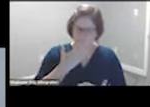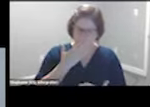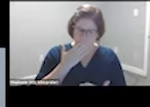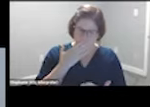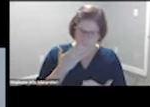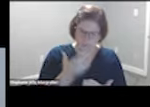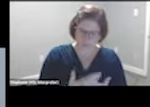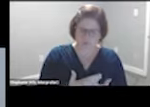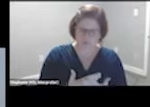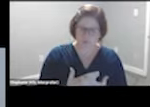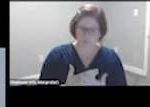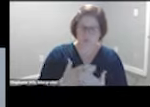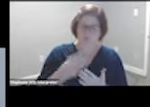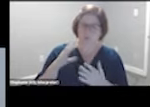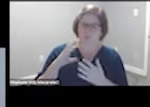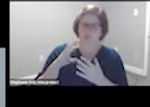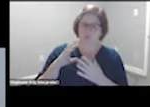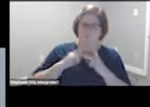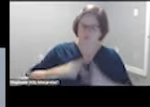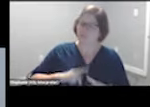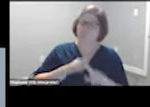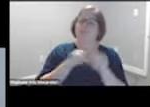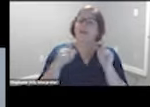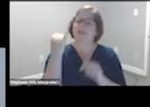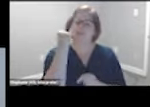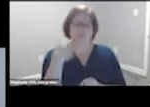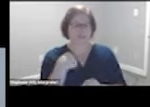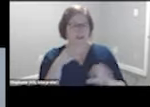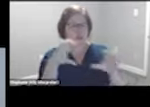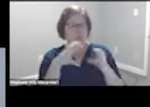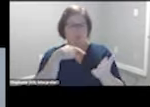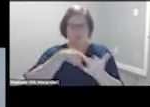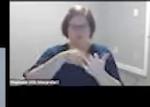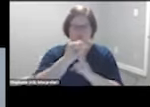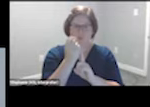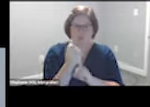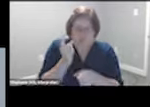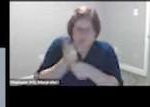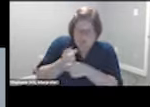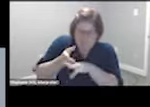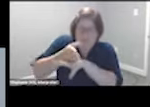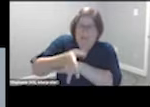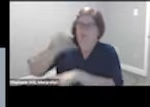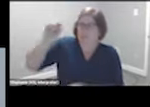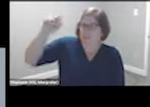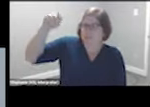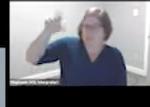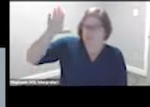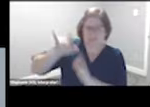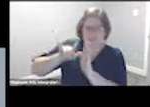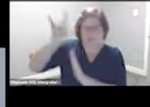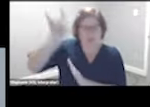if I do this kind of situation after my space flight? Because right after space flight, it's really hard to stand